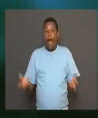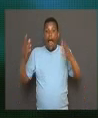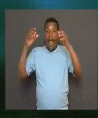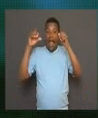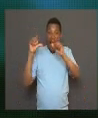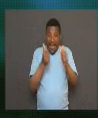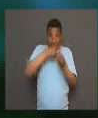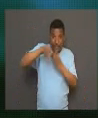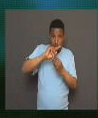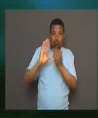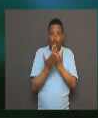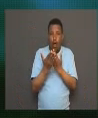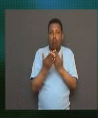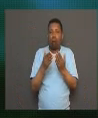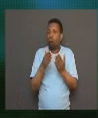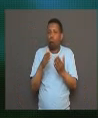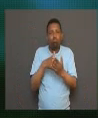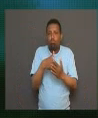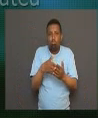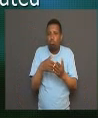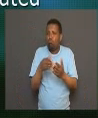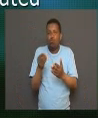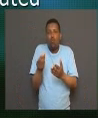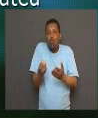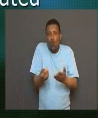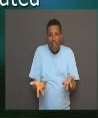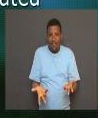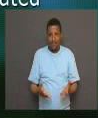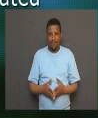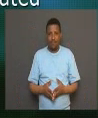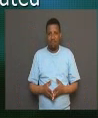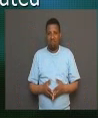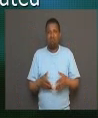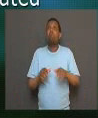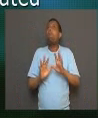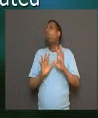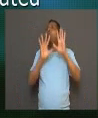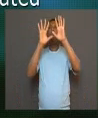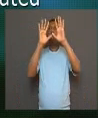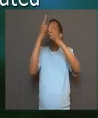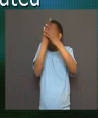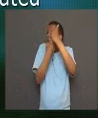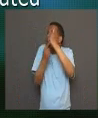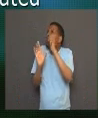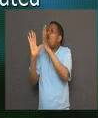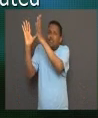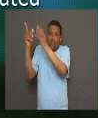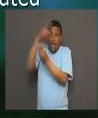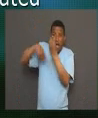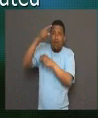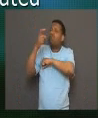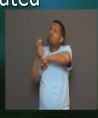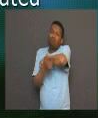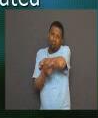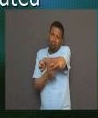Climates with poor soil and mountainous or isolated areas of